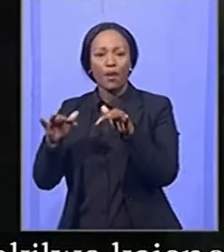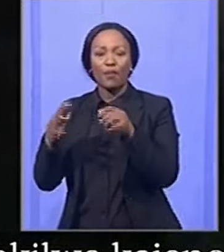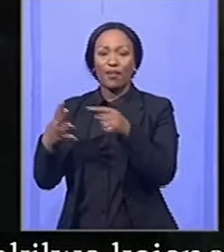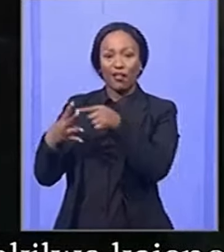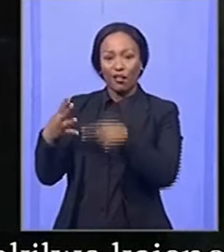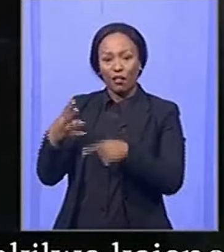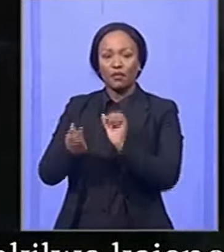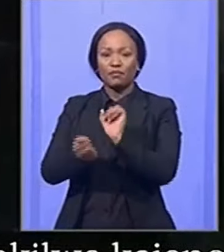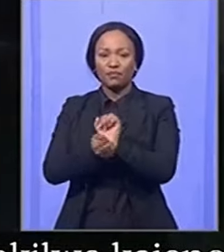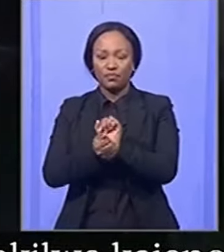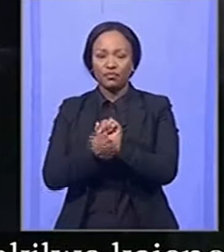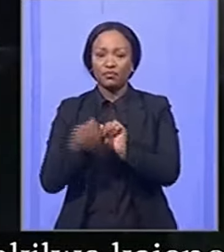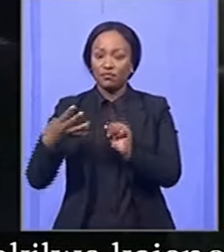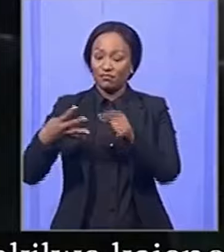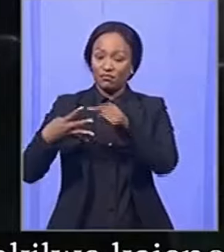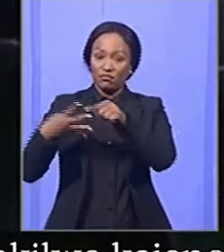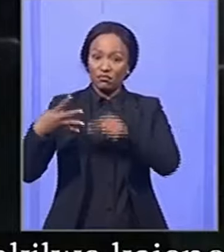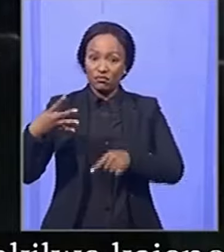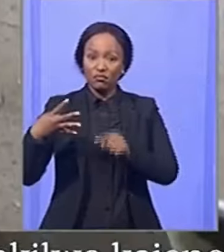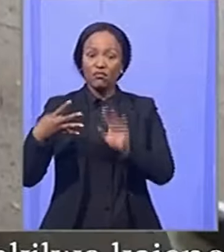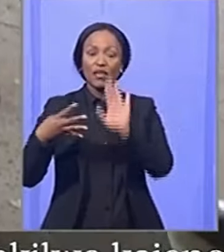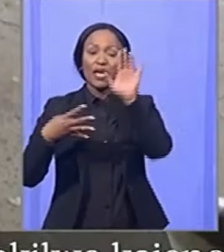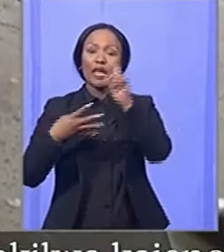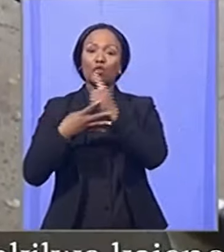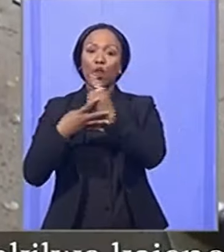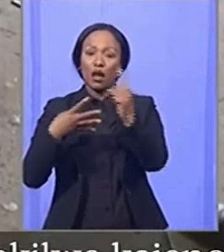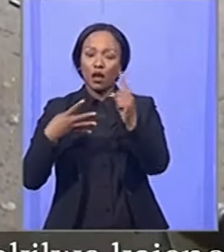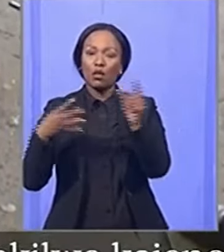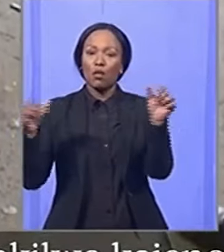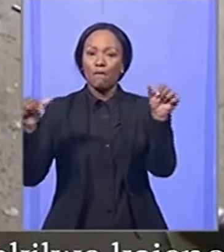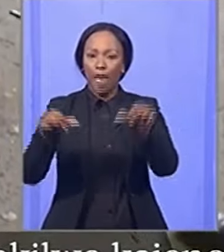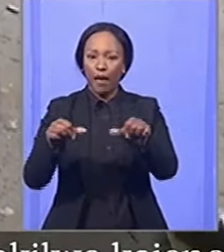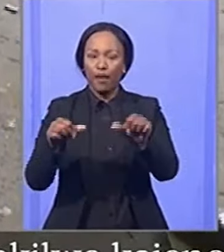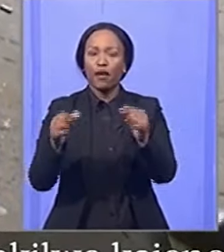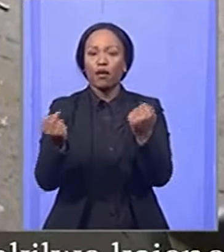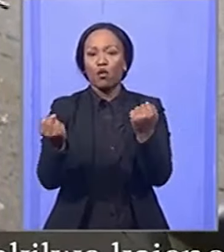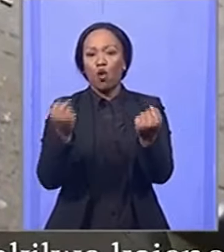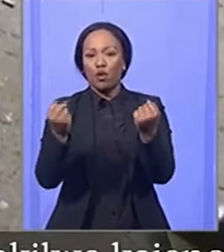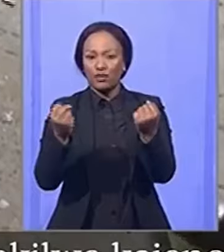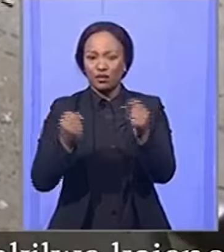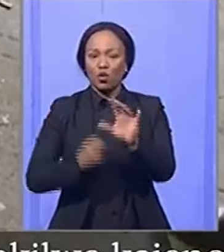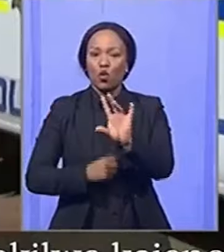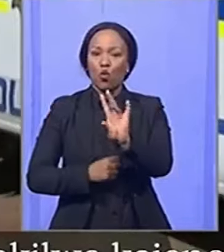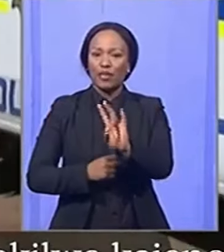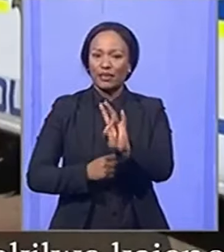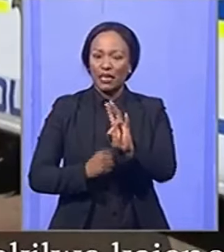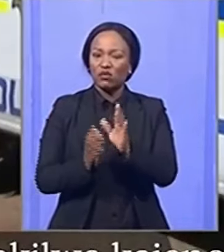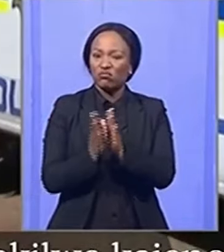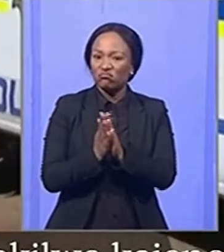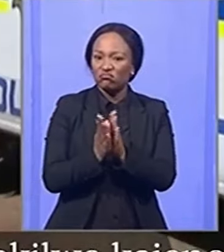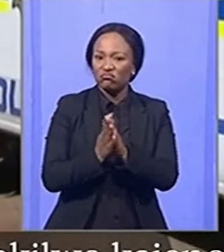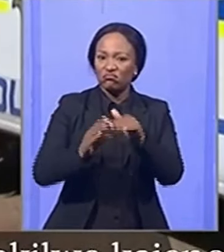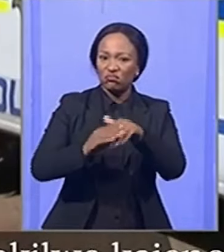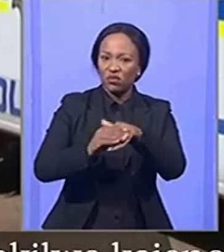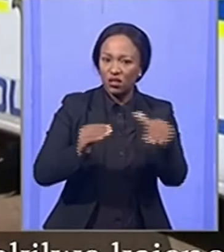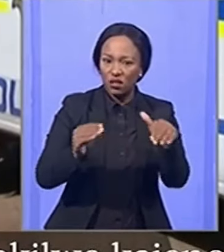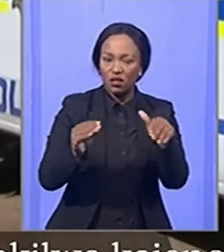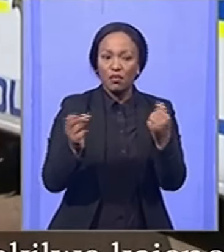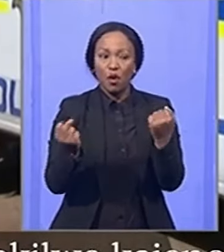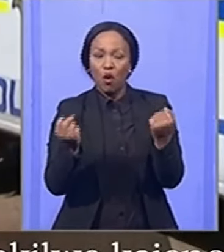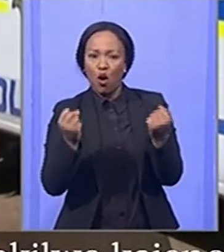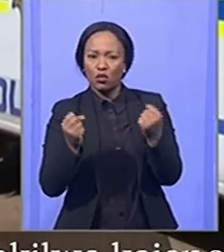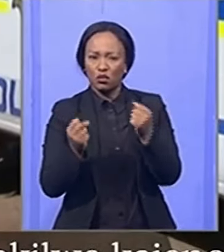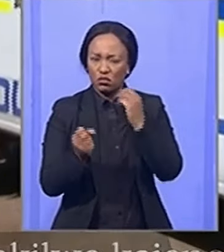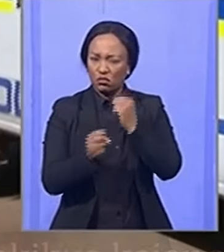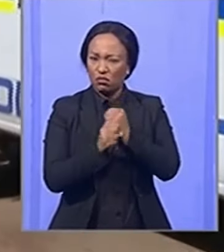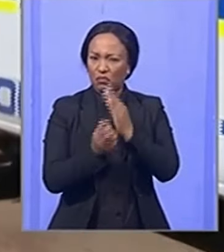ba solofetse go tlhagelela kwa kgotlatshekelo gape ka la boraro beke e tlang go dira kopo ya beili le gore kgotlatshekelo e netefatse gore a ke baagi ba